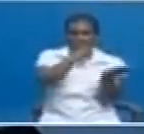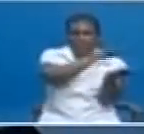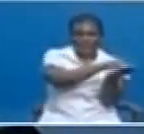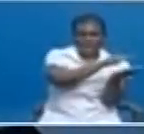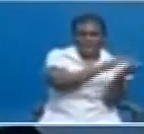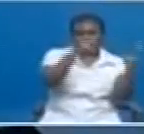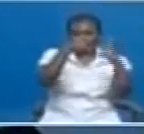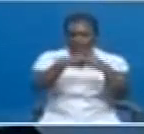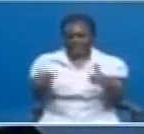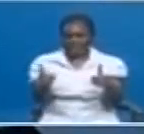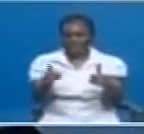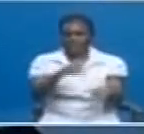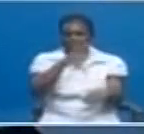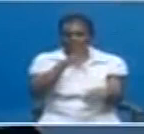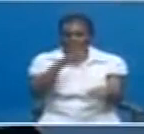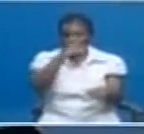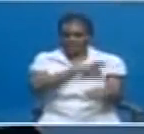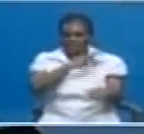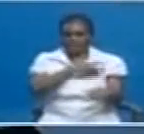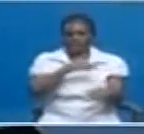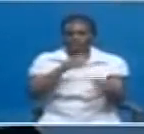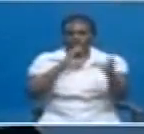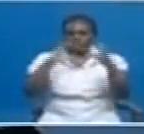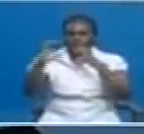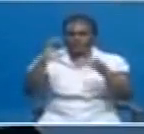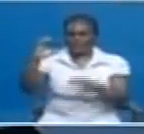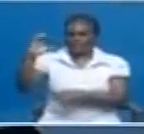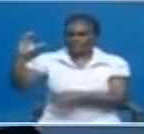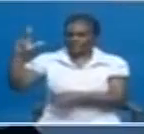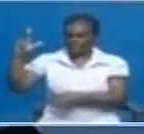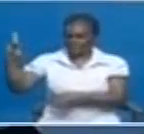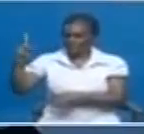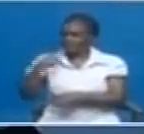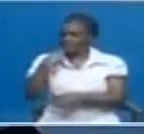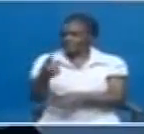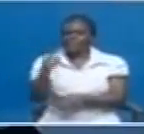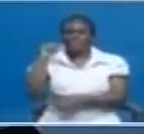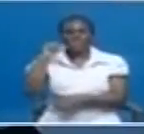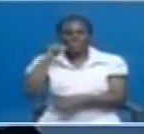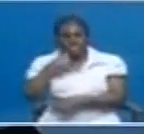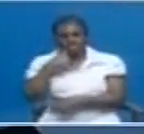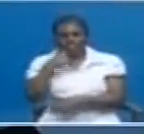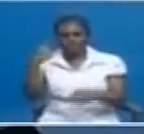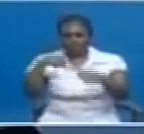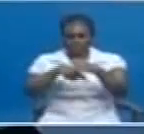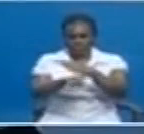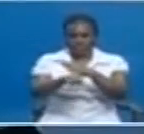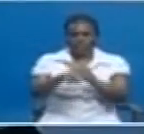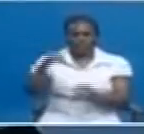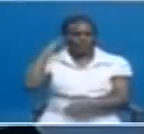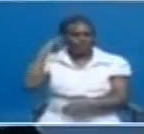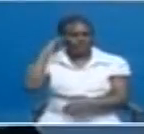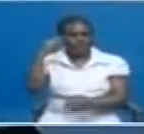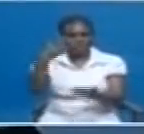of Equitel has fast gained traction as well, with the Communications Authority of Kenya revealing that the latest entrant into the